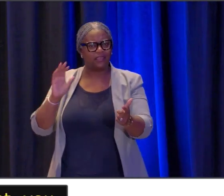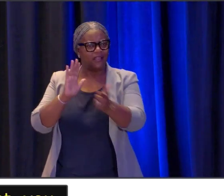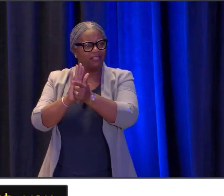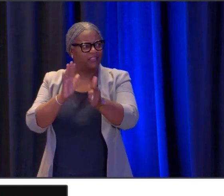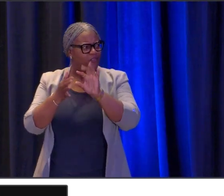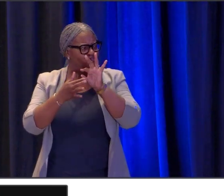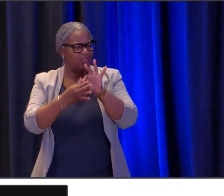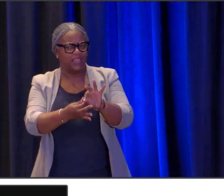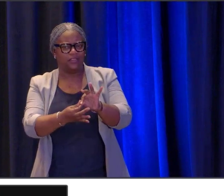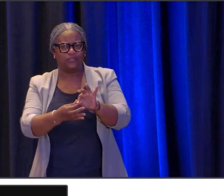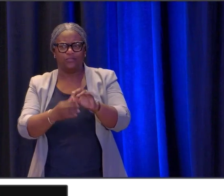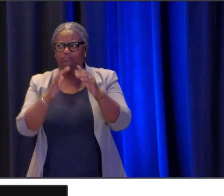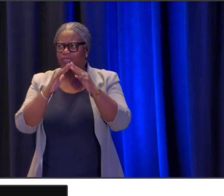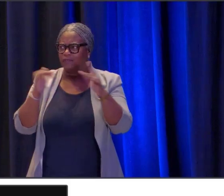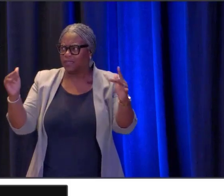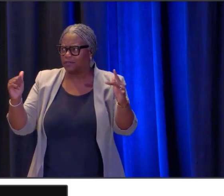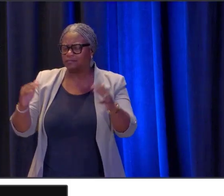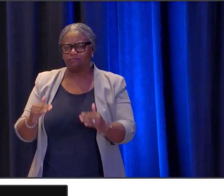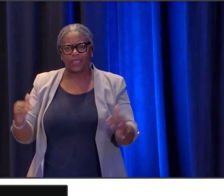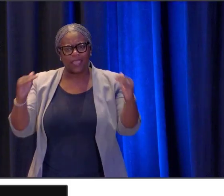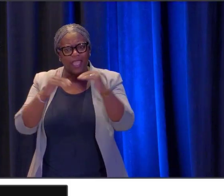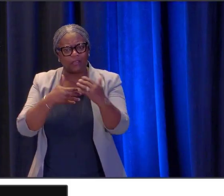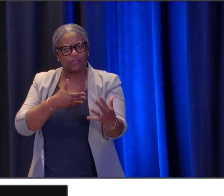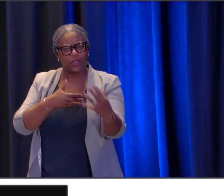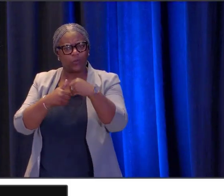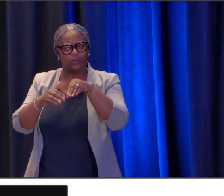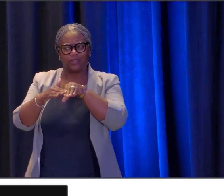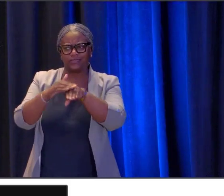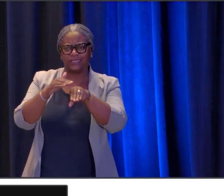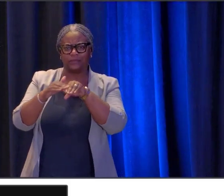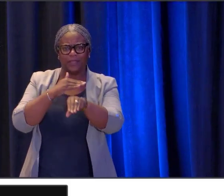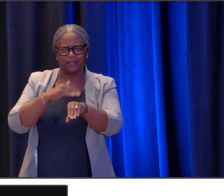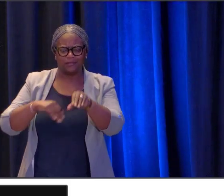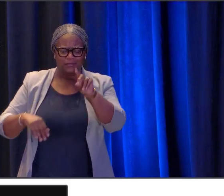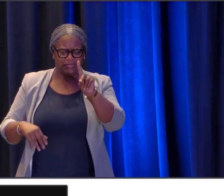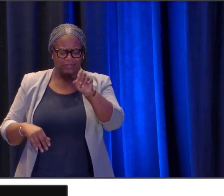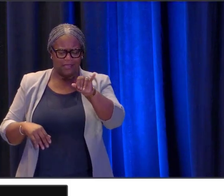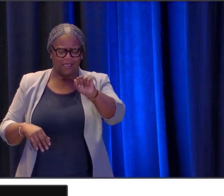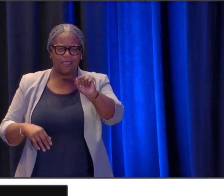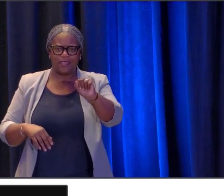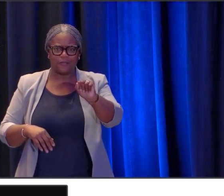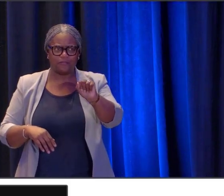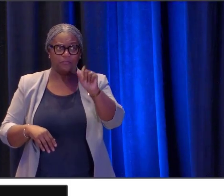equity, inclusion, and accessibility. But that is not going to stop him.